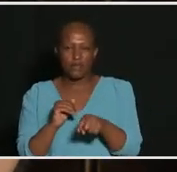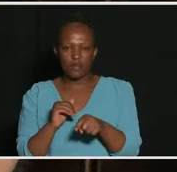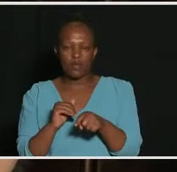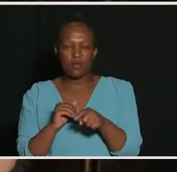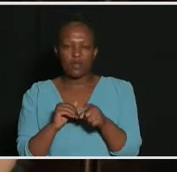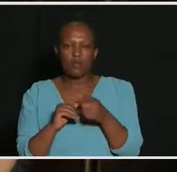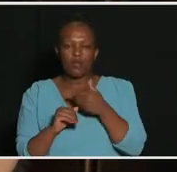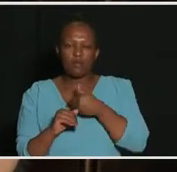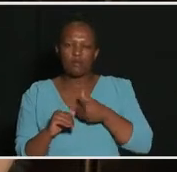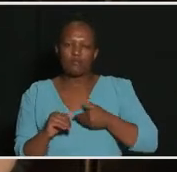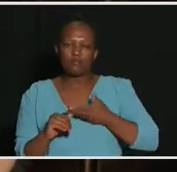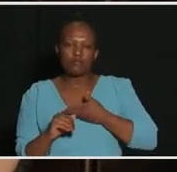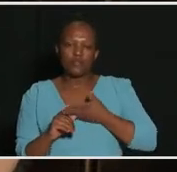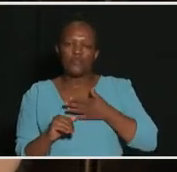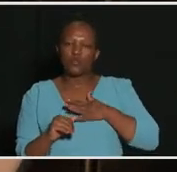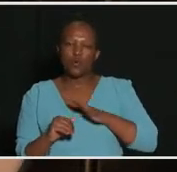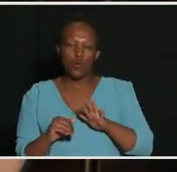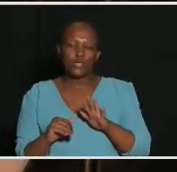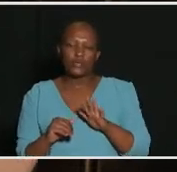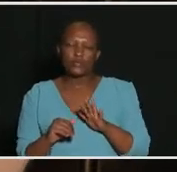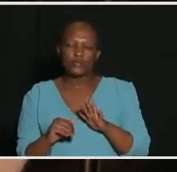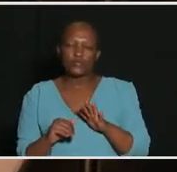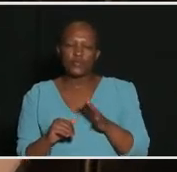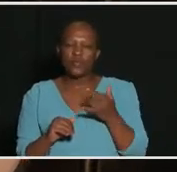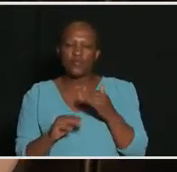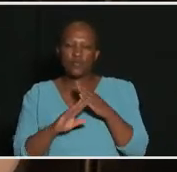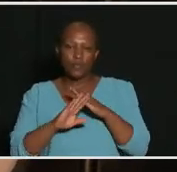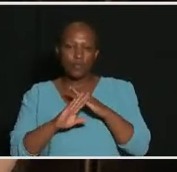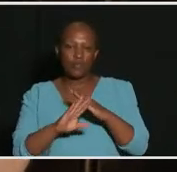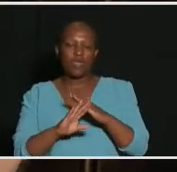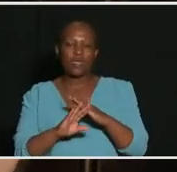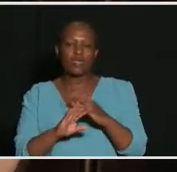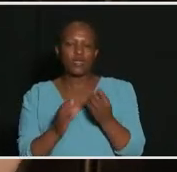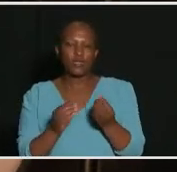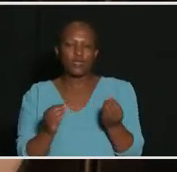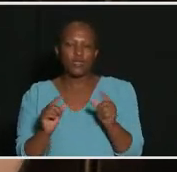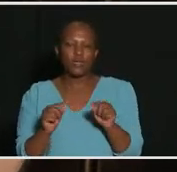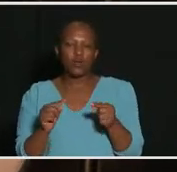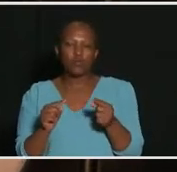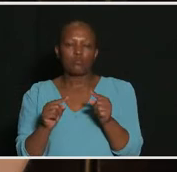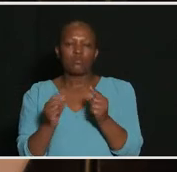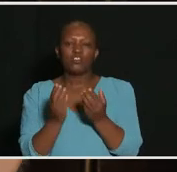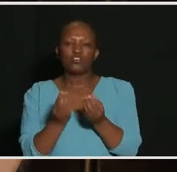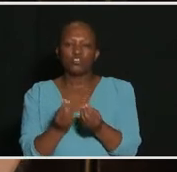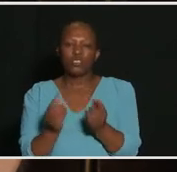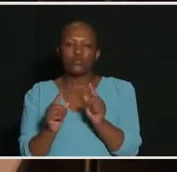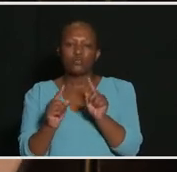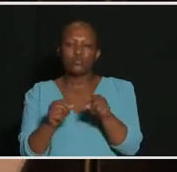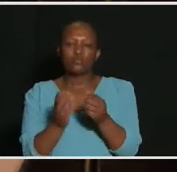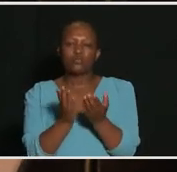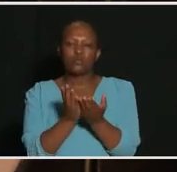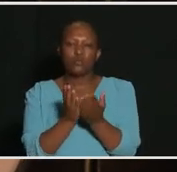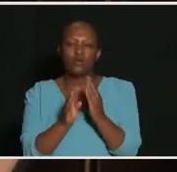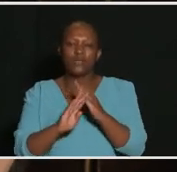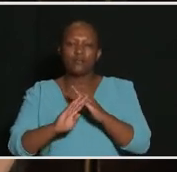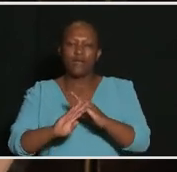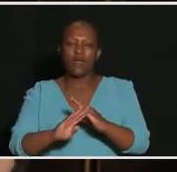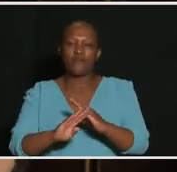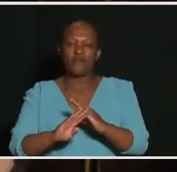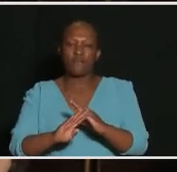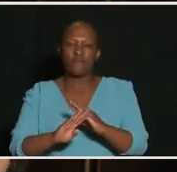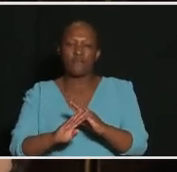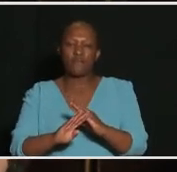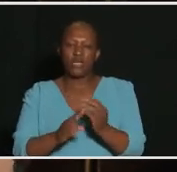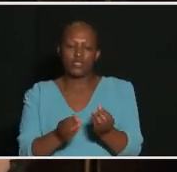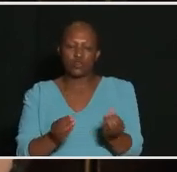who do not want or who deprive their kids from attending school or who deprive their kids the